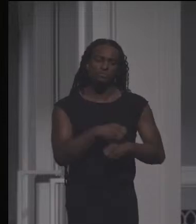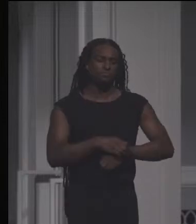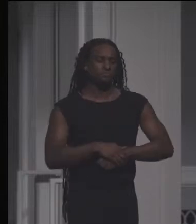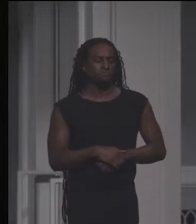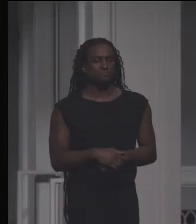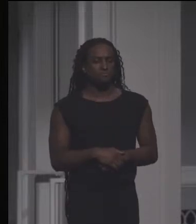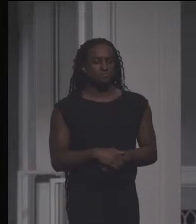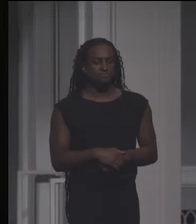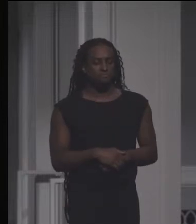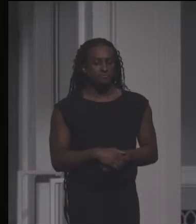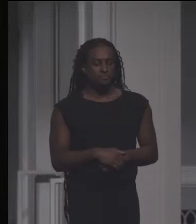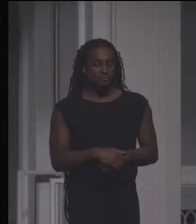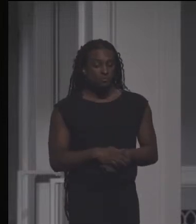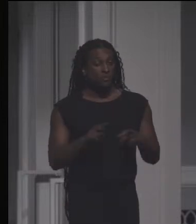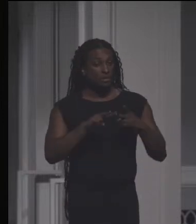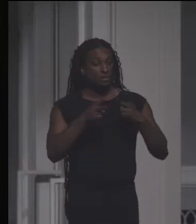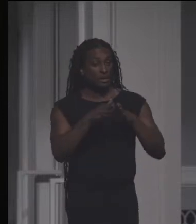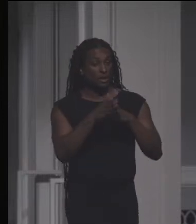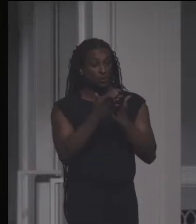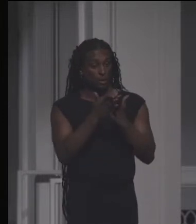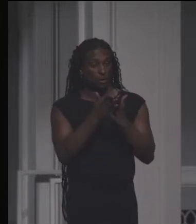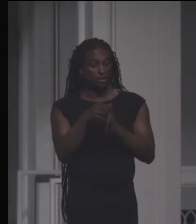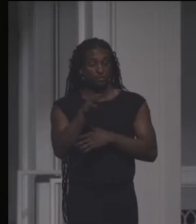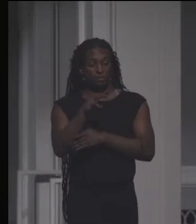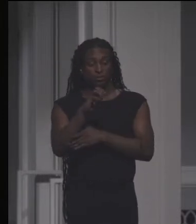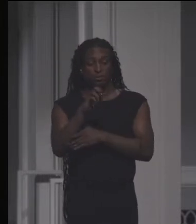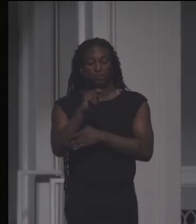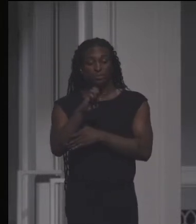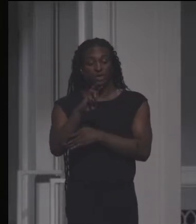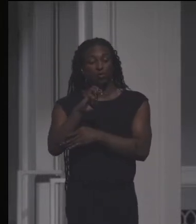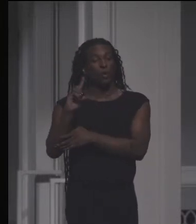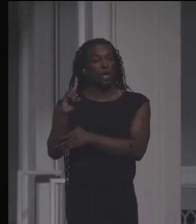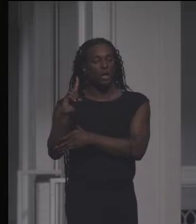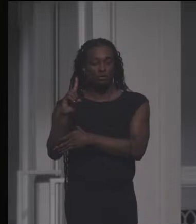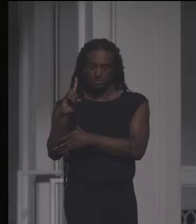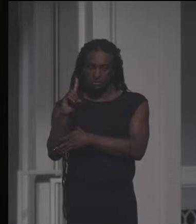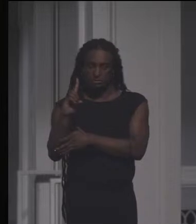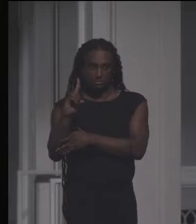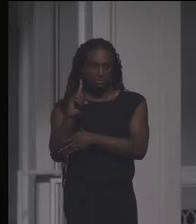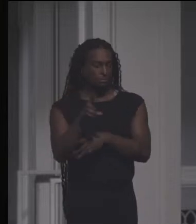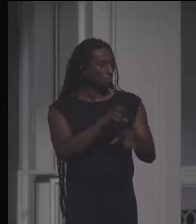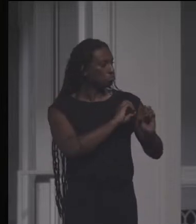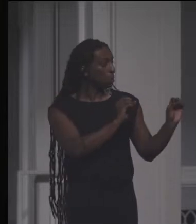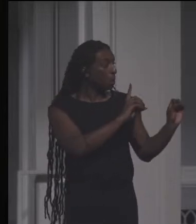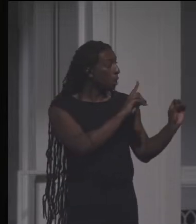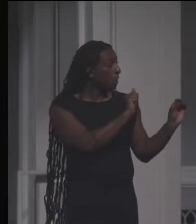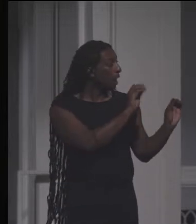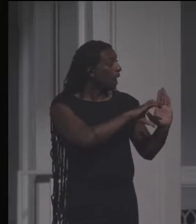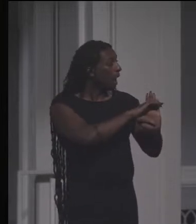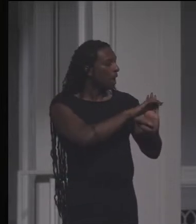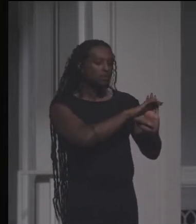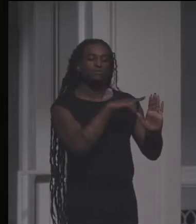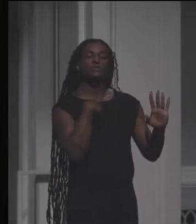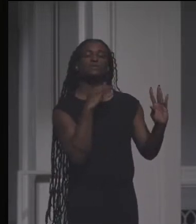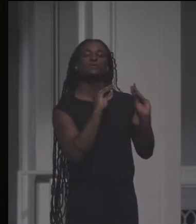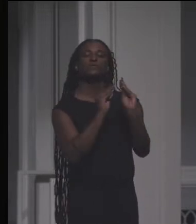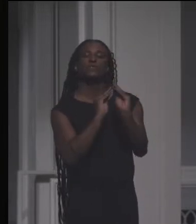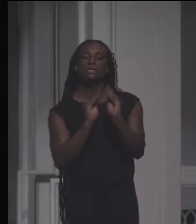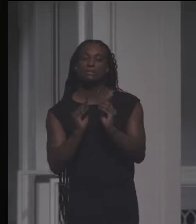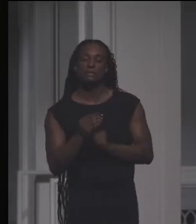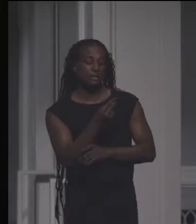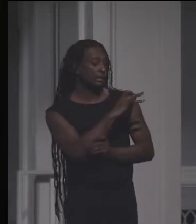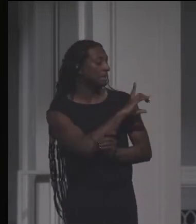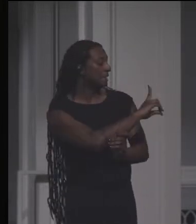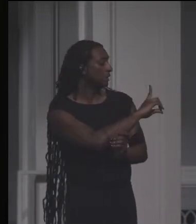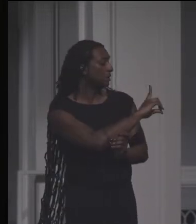So with the sequel to Hild, Menewood, I fixed the disability gap. Hild and Menewood are